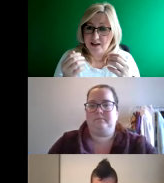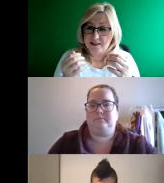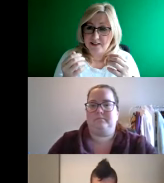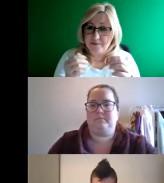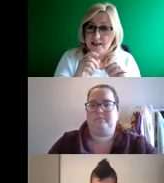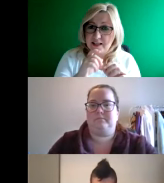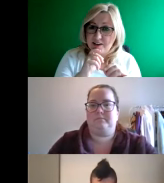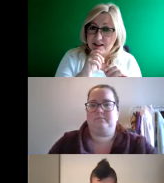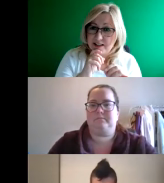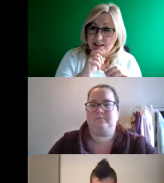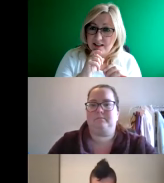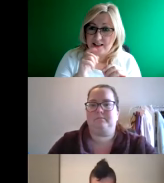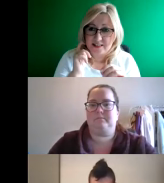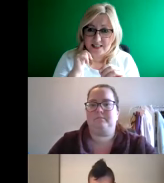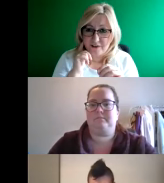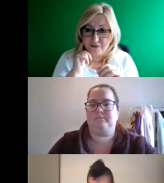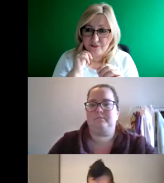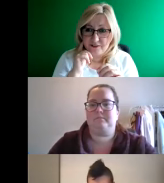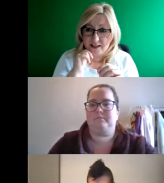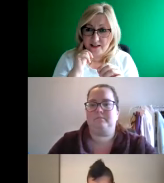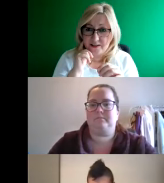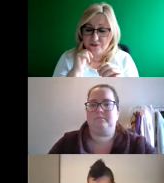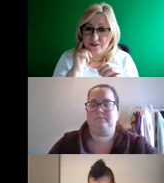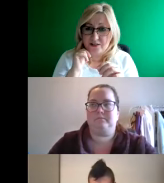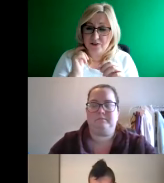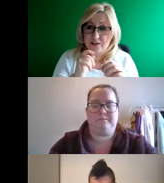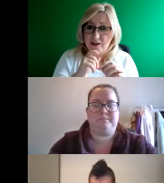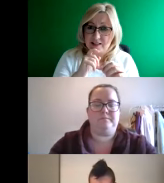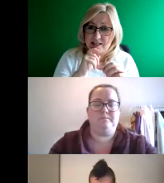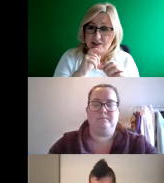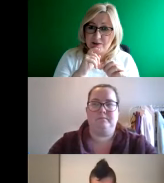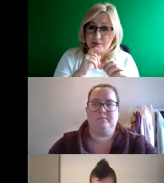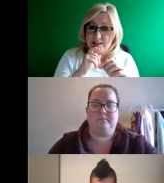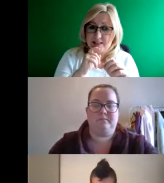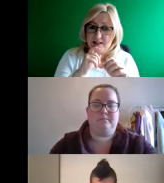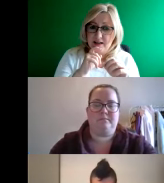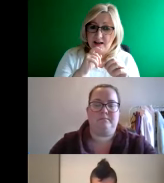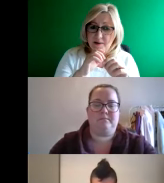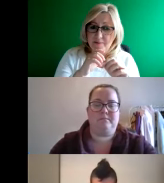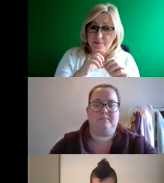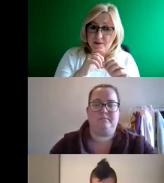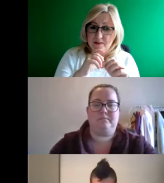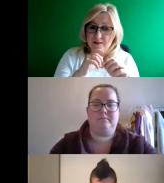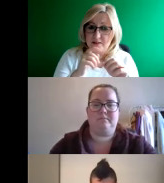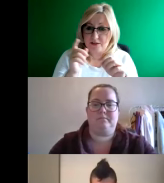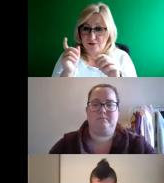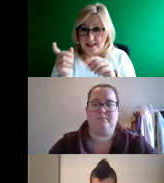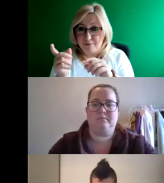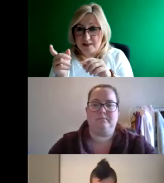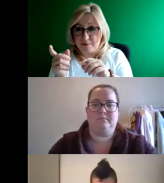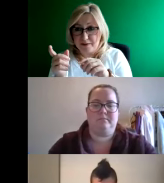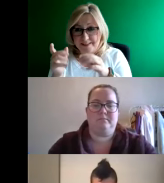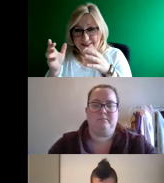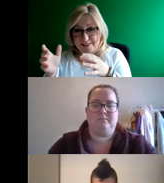also got the hearing and the deaf. Yeah. And you've got the hearing piece. So